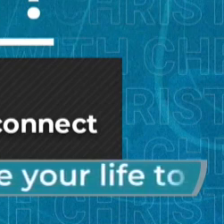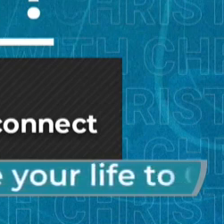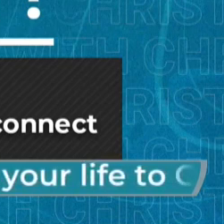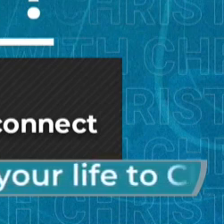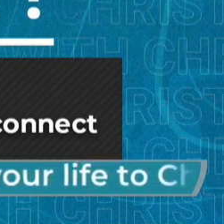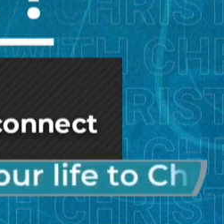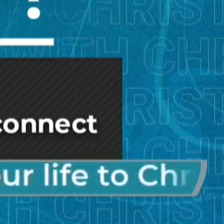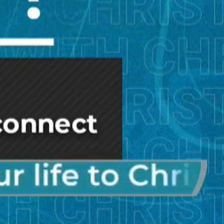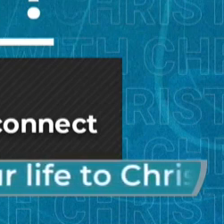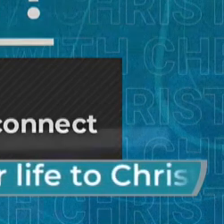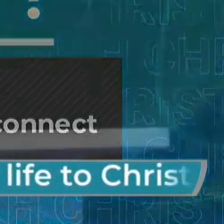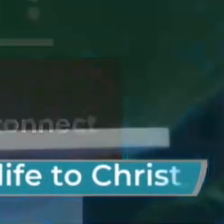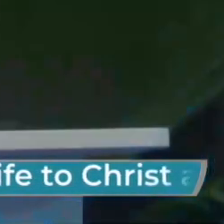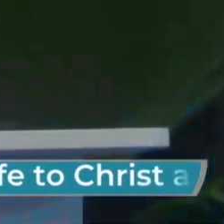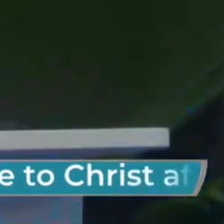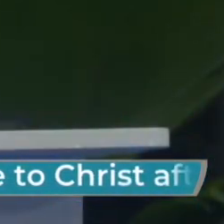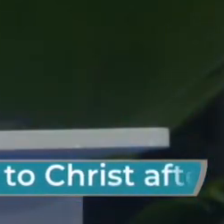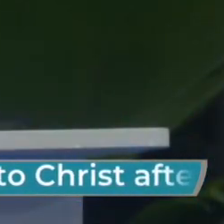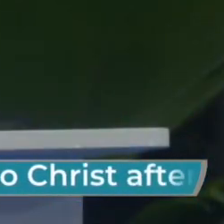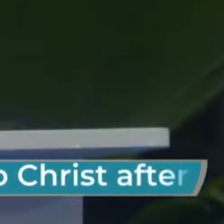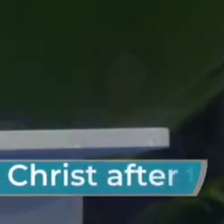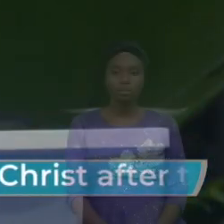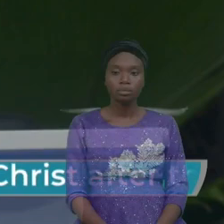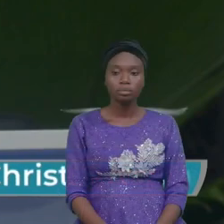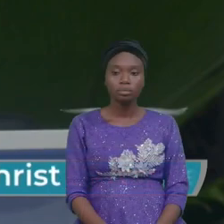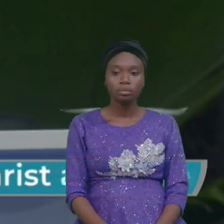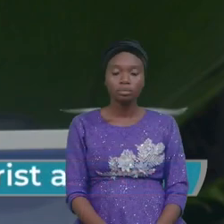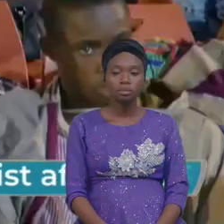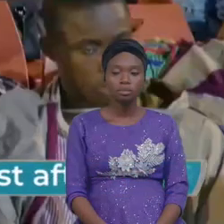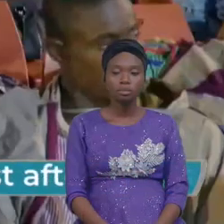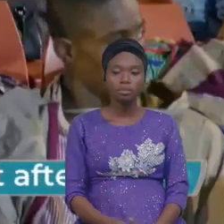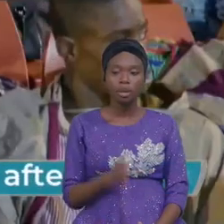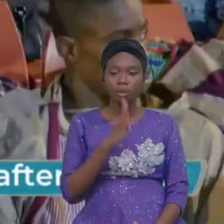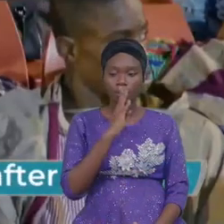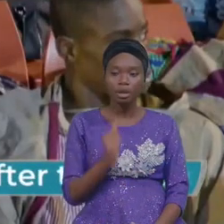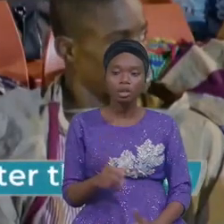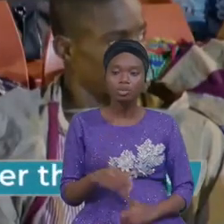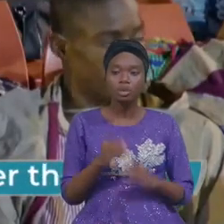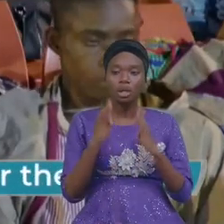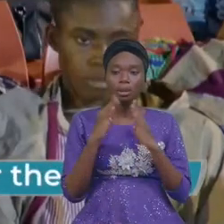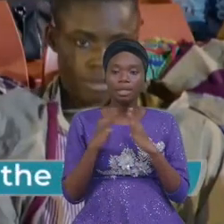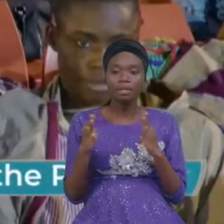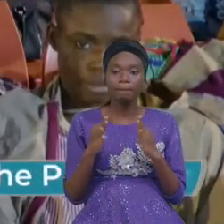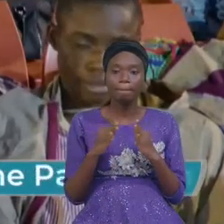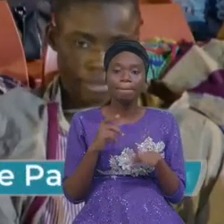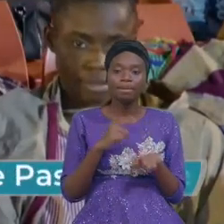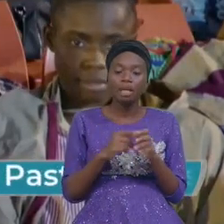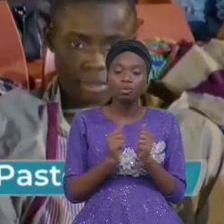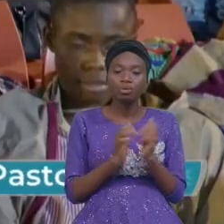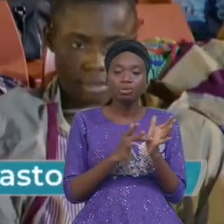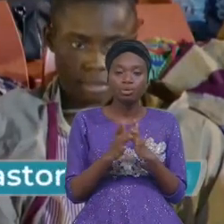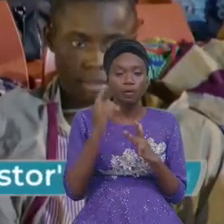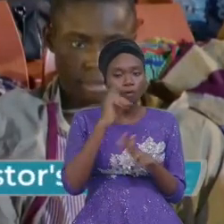+234 915 444 9263. There'll be a special meeting, lunch hour with Jesus, for all those who gave their